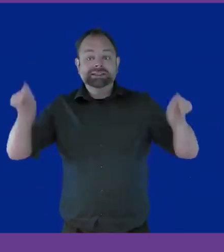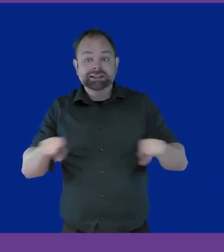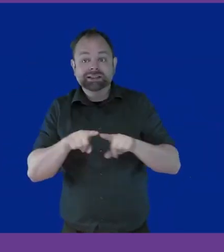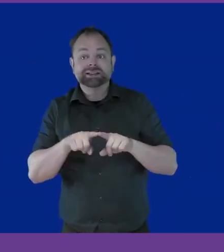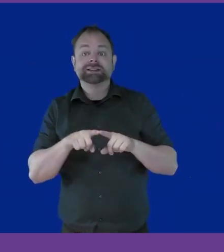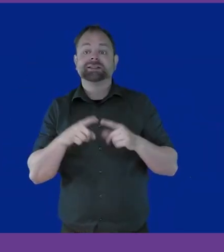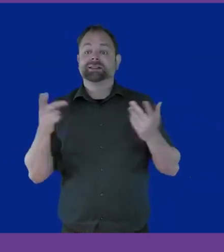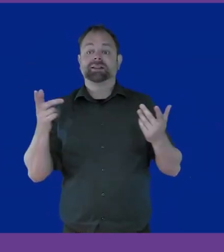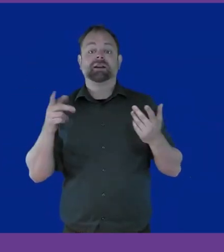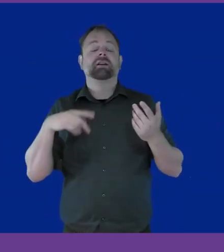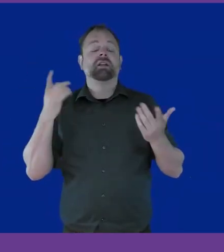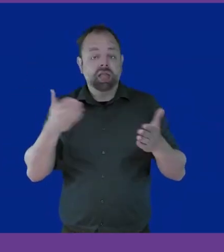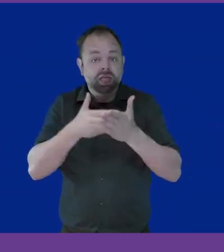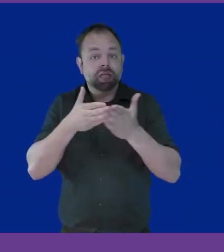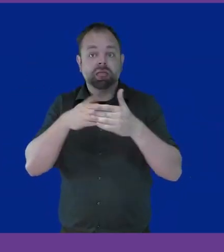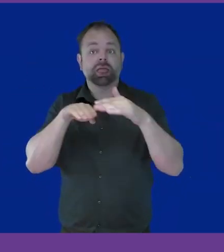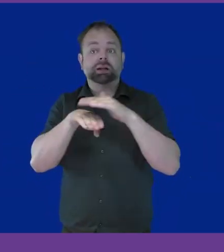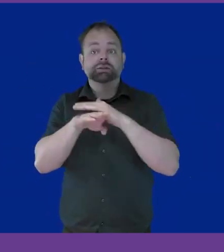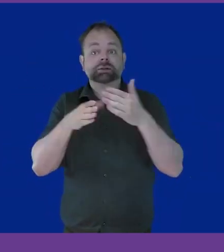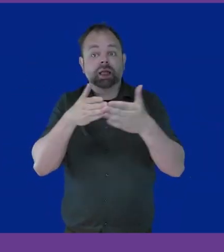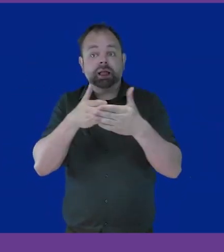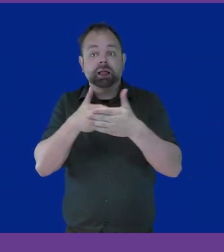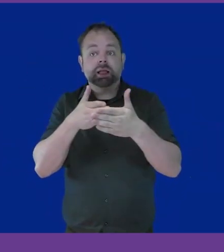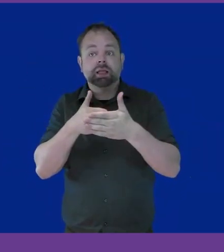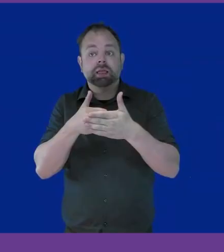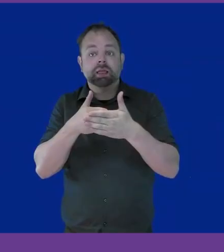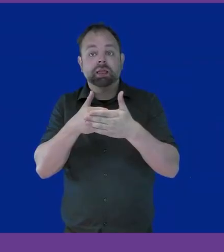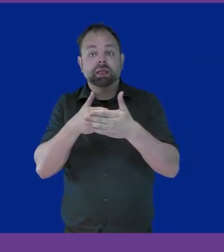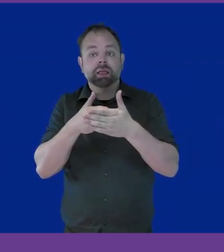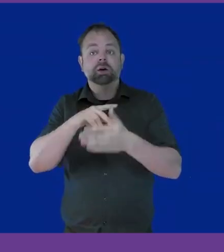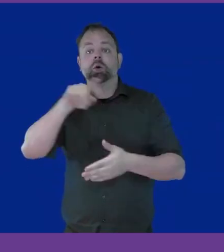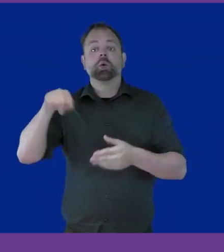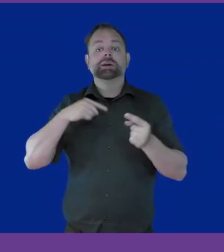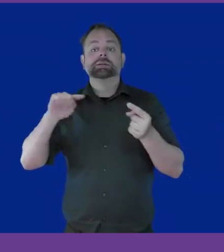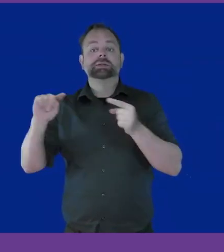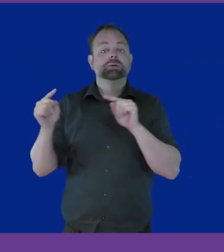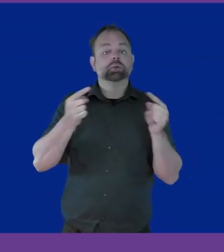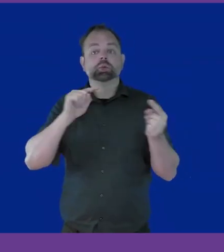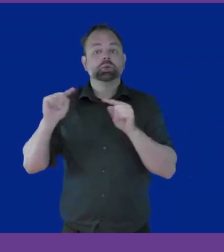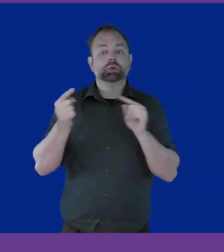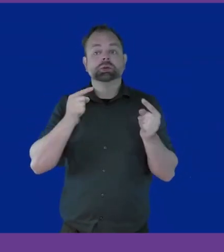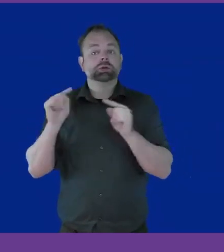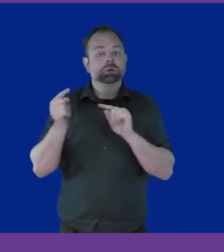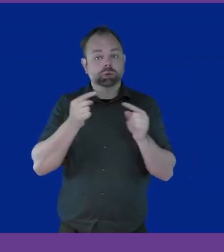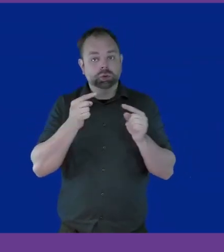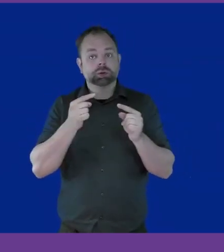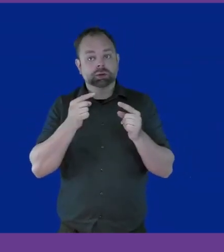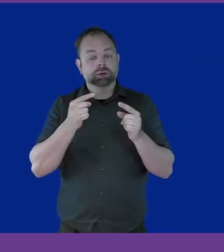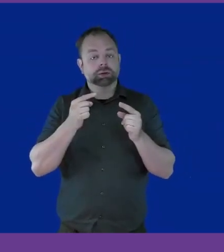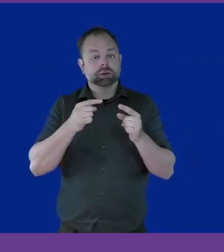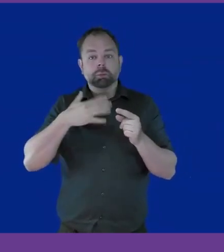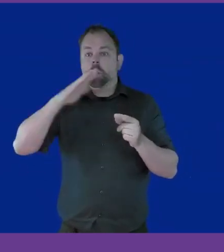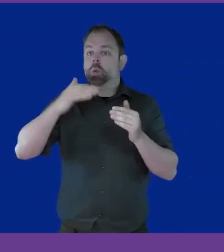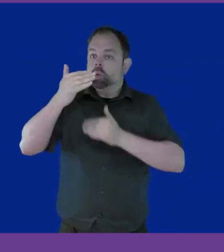how important it is that we have this dialogue in the pre-design phase. I said it earlier as well. And also to catch the